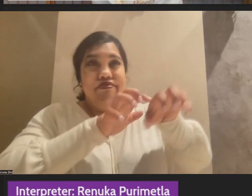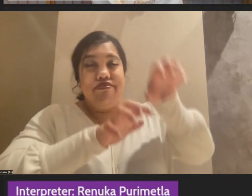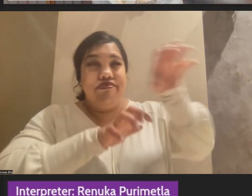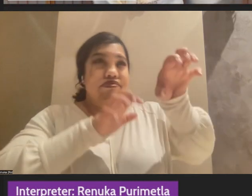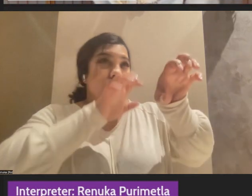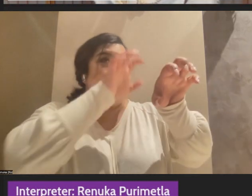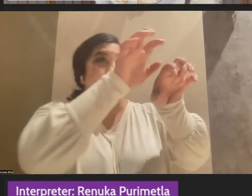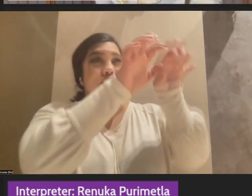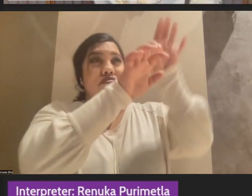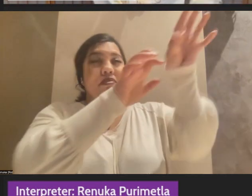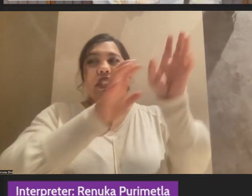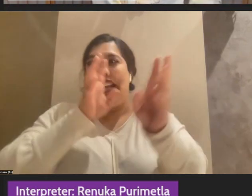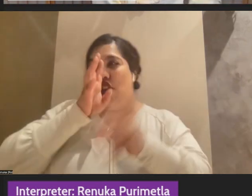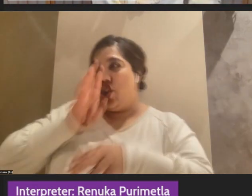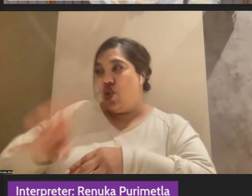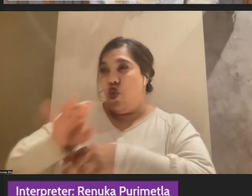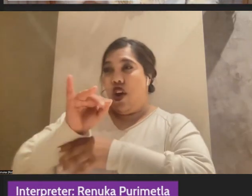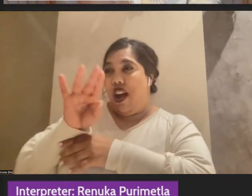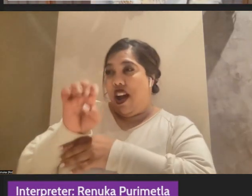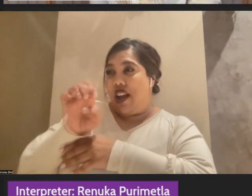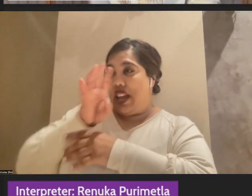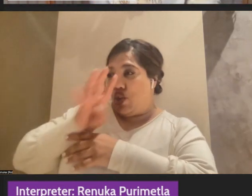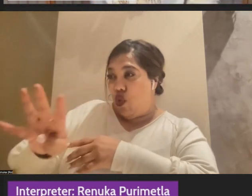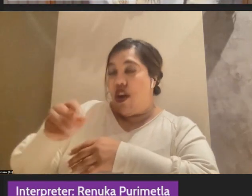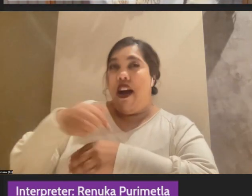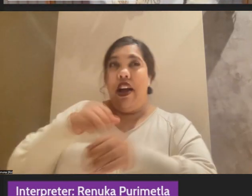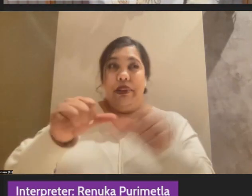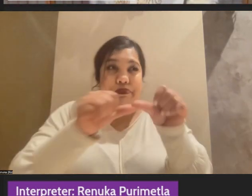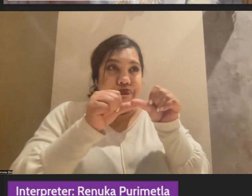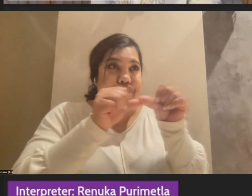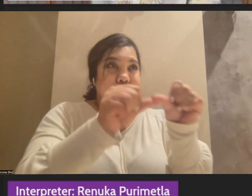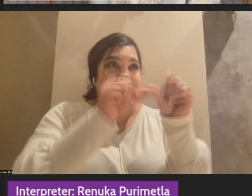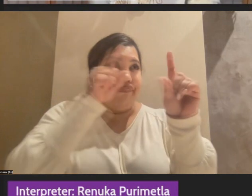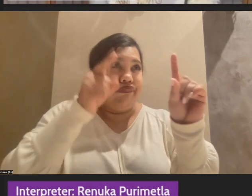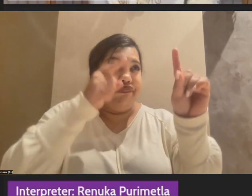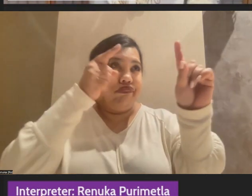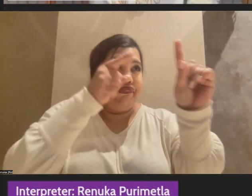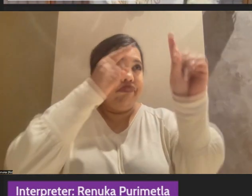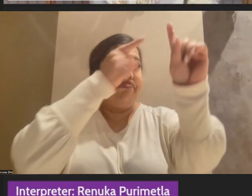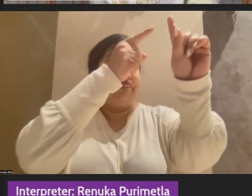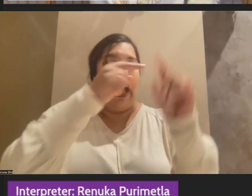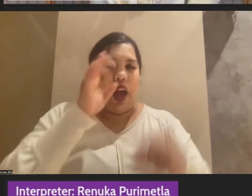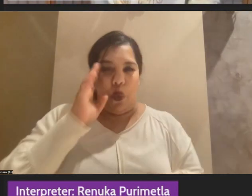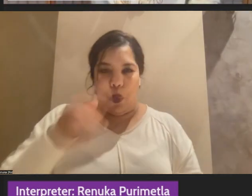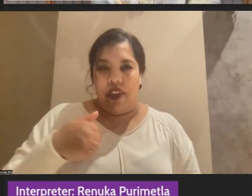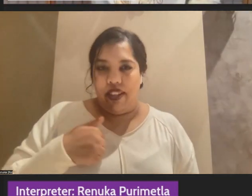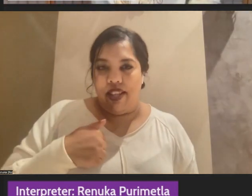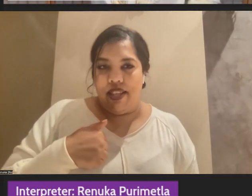path. I'm going to keep climbing. I'm going to keep soaring. I'm going to keep